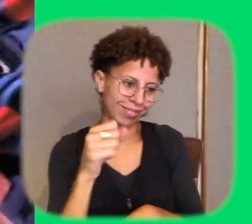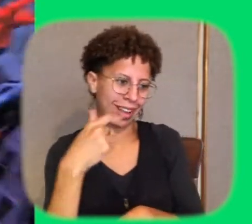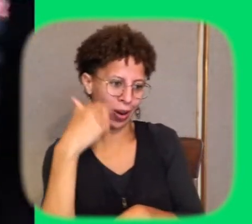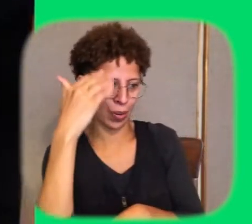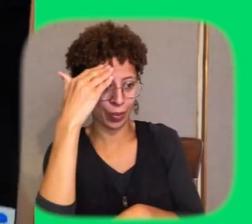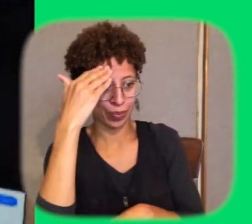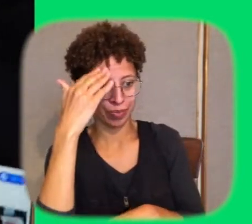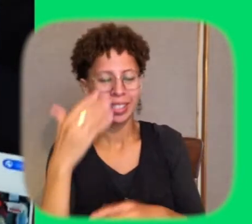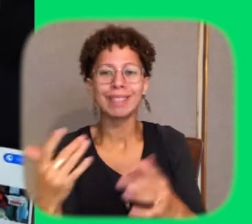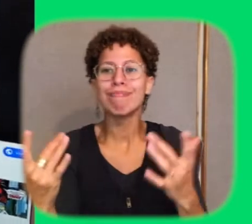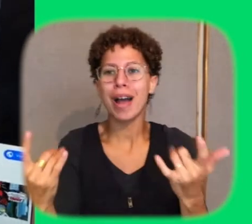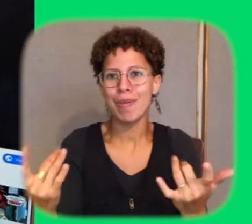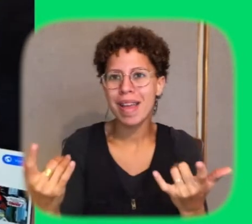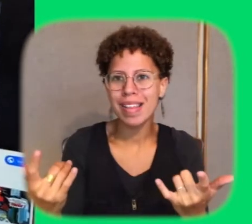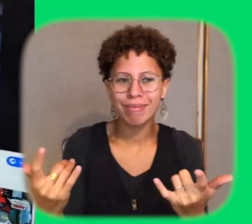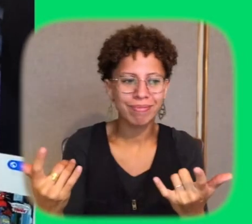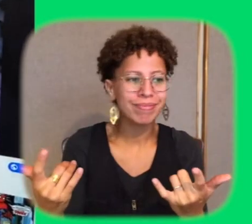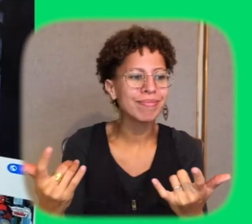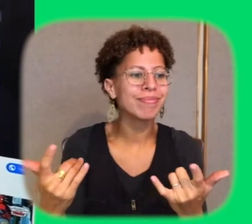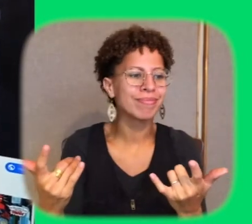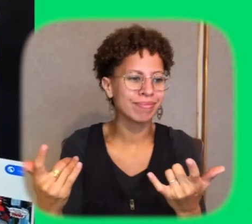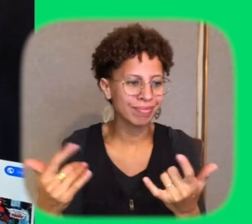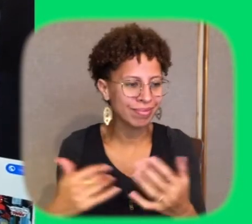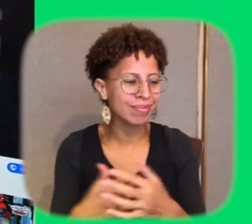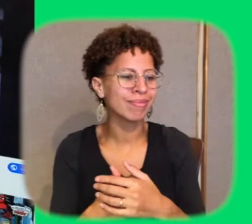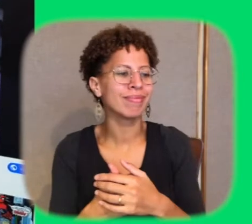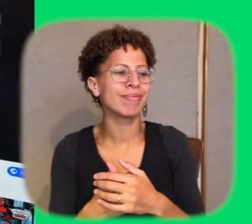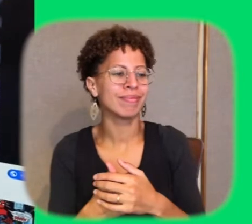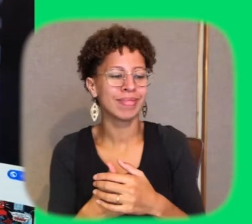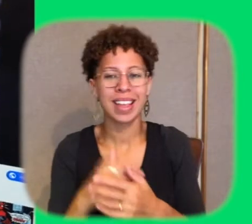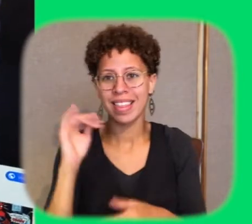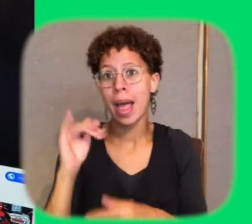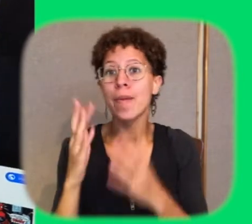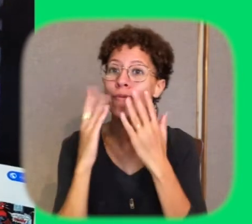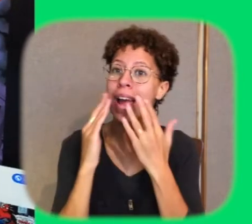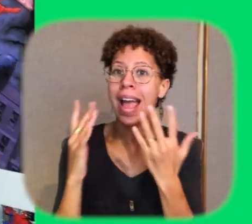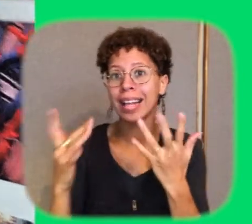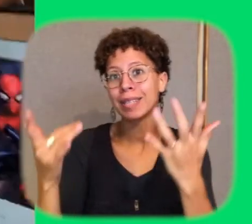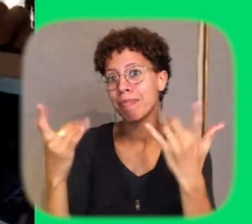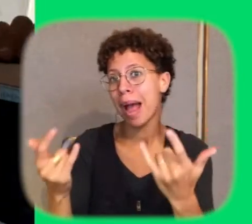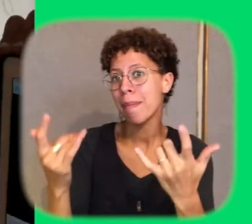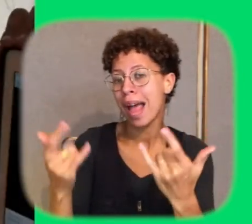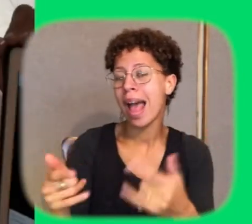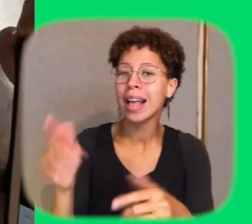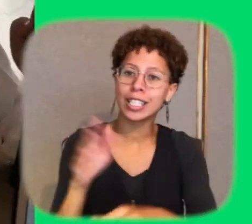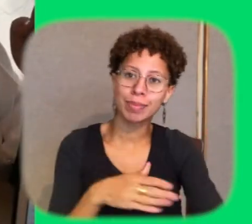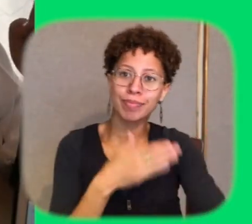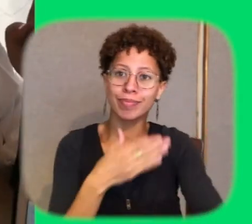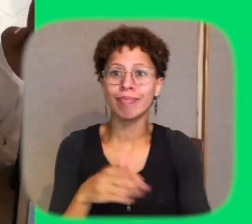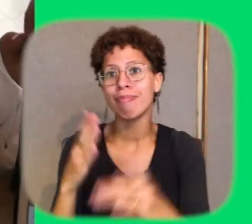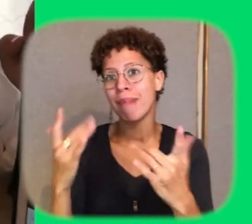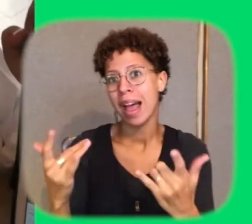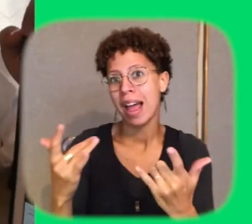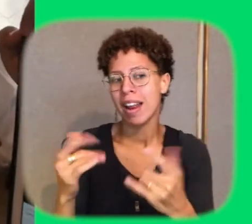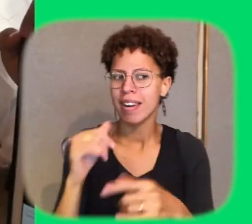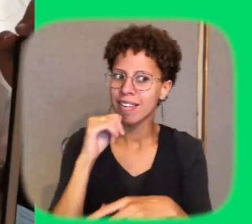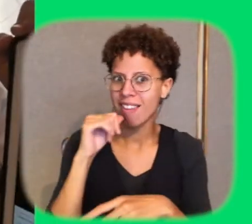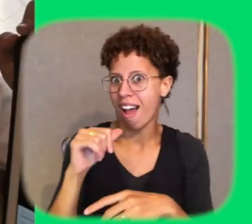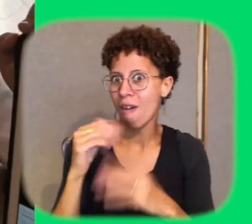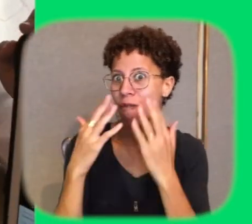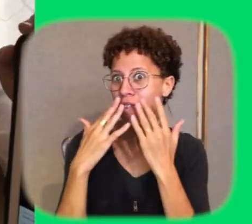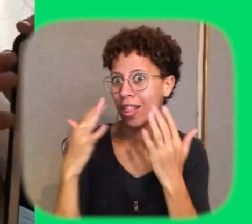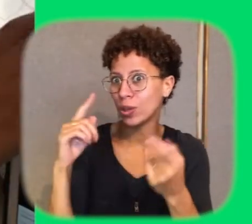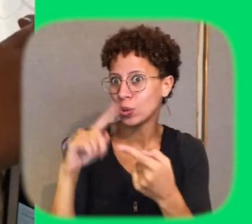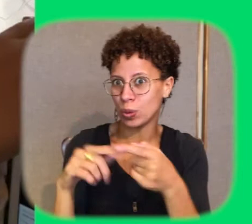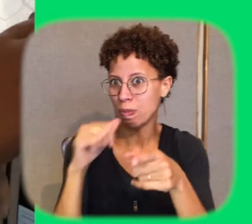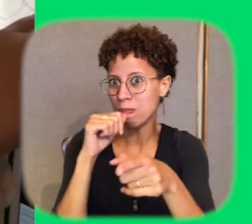Spider-Man. Friendly neighborhood Spider-Man. Not so friendly to villains. Not so friendly to the villains, that's right. What